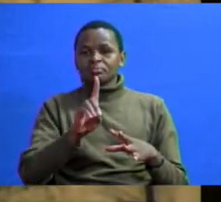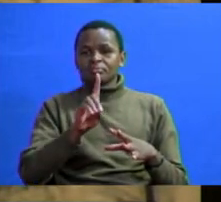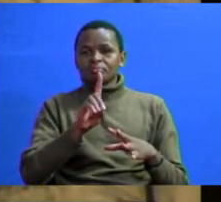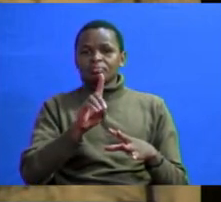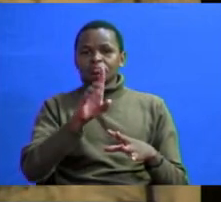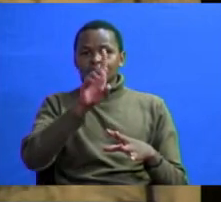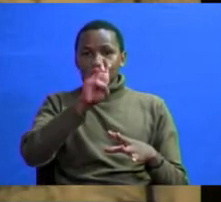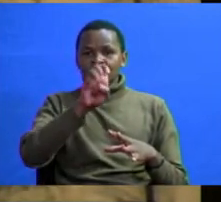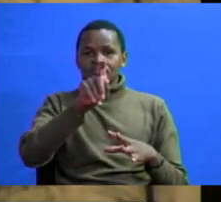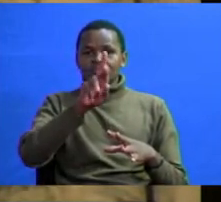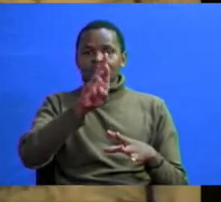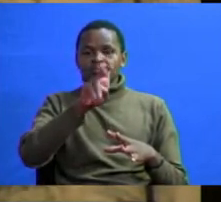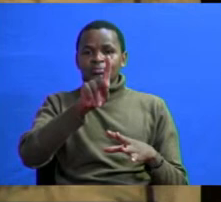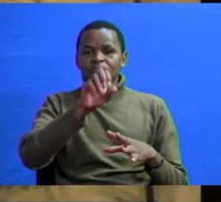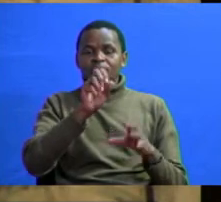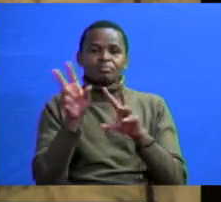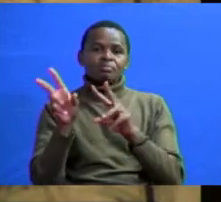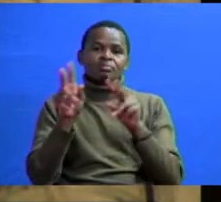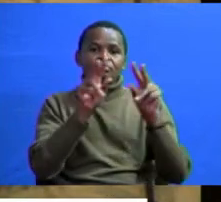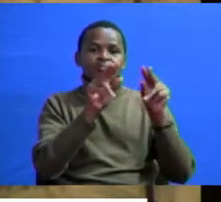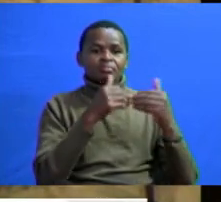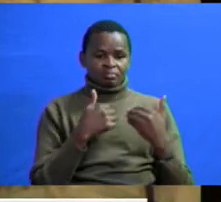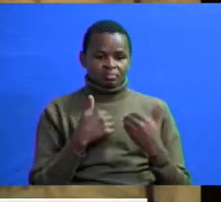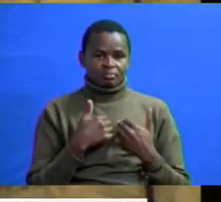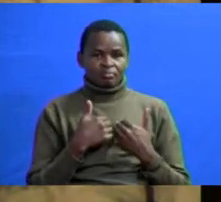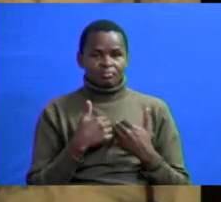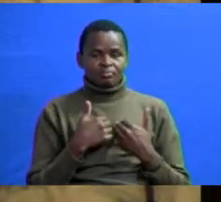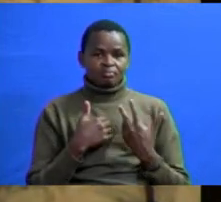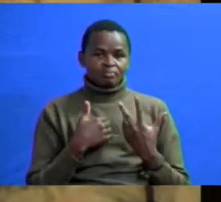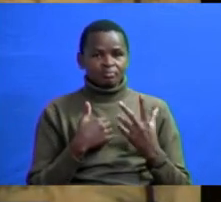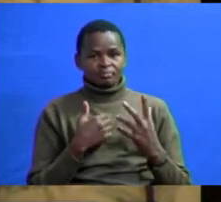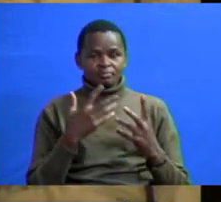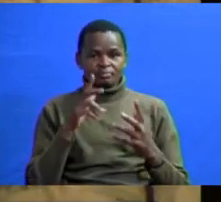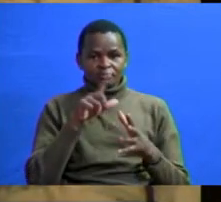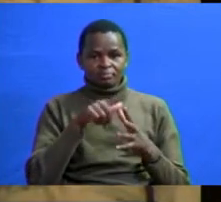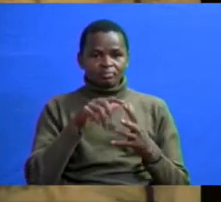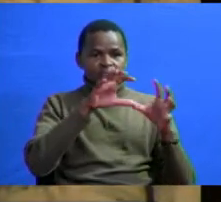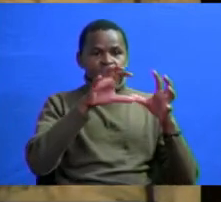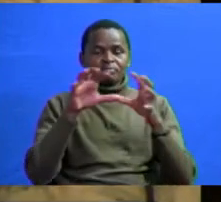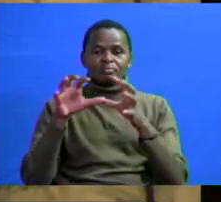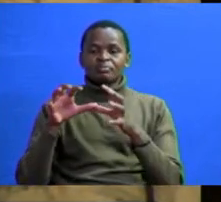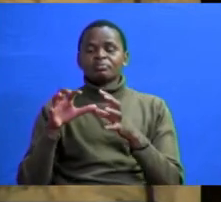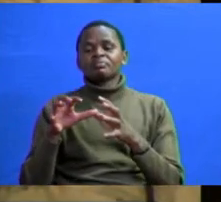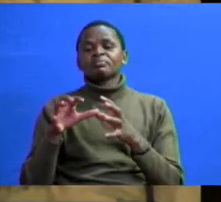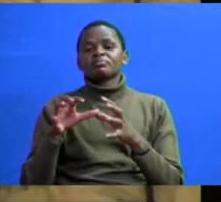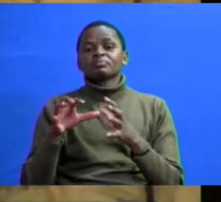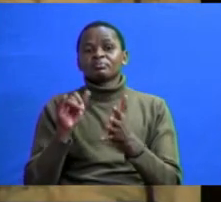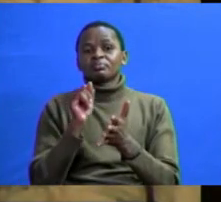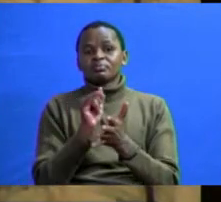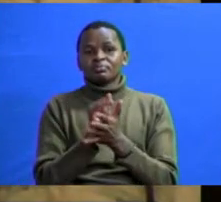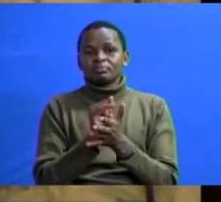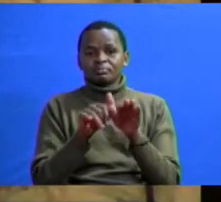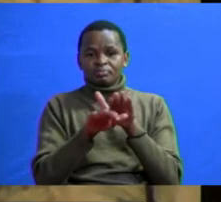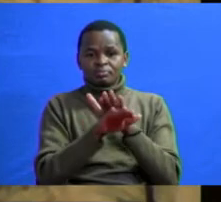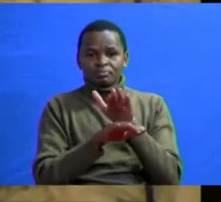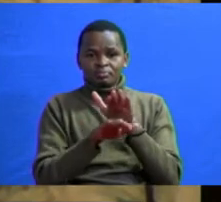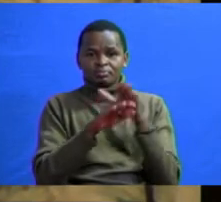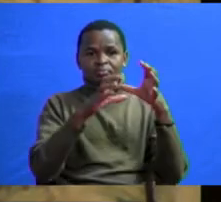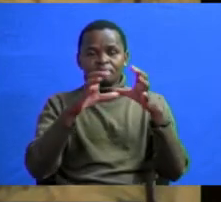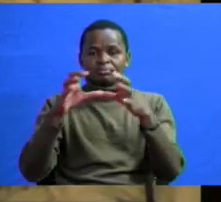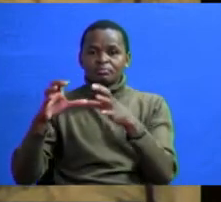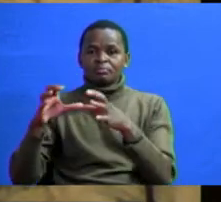is quite common. We have a manual for classifying mental illnesses that have basically classified